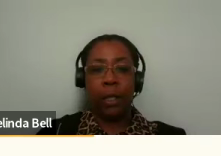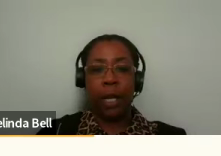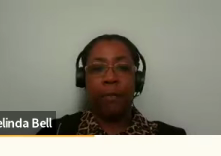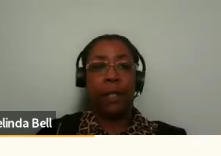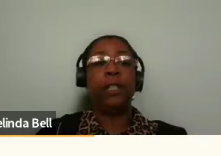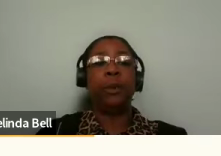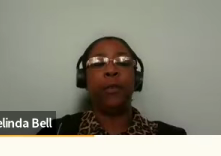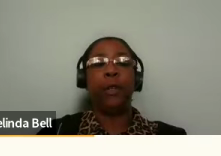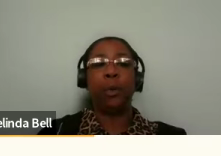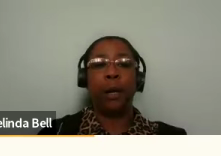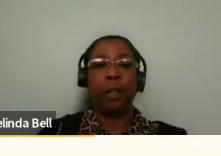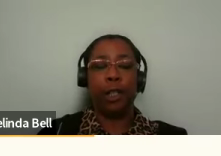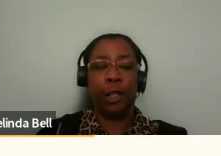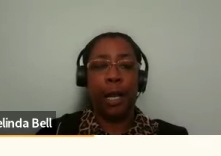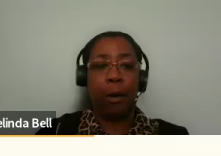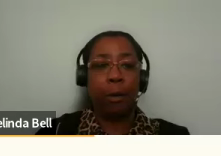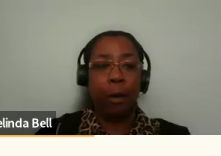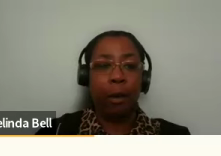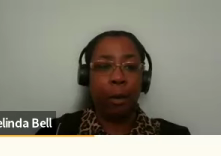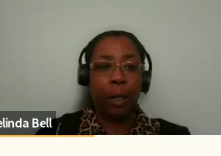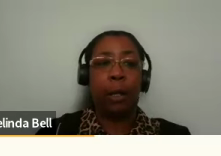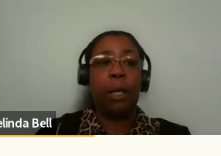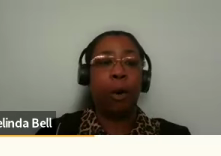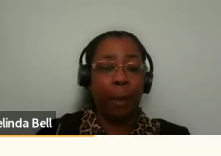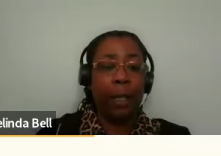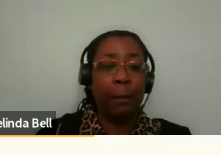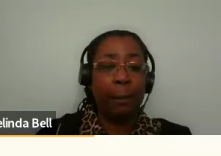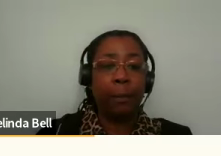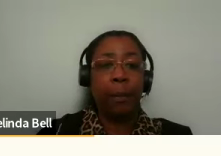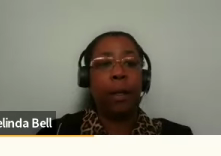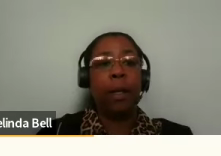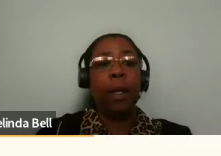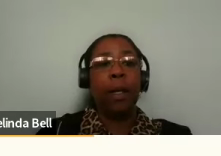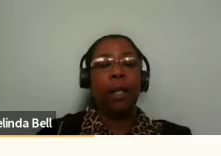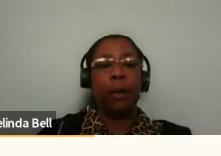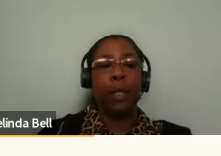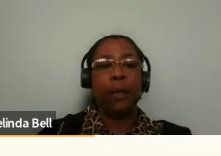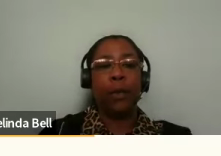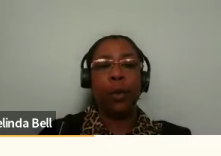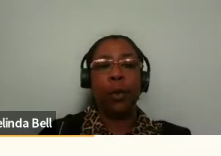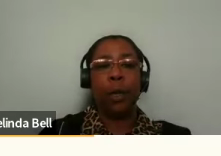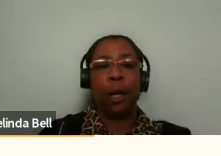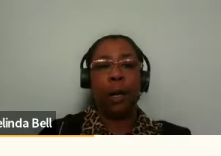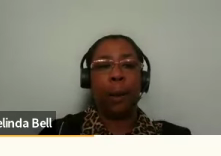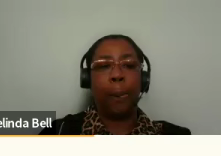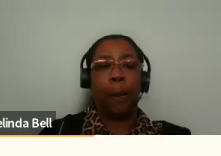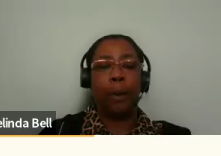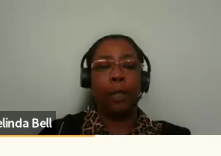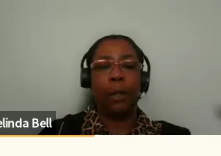organizations that we gave funding to in the first round are just now going to be opening. There was